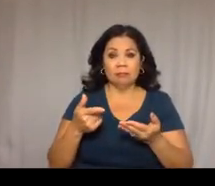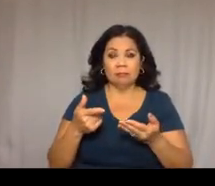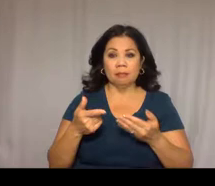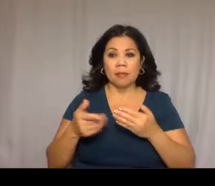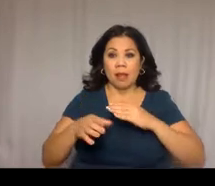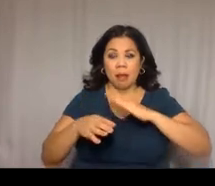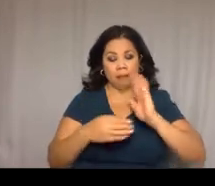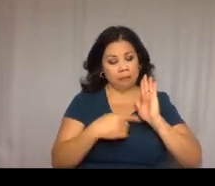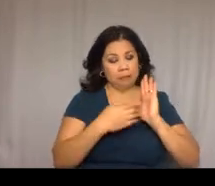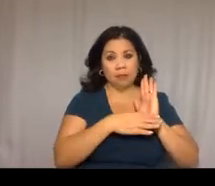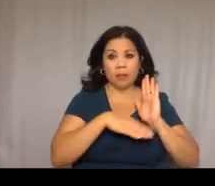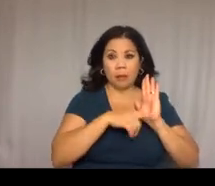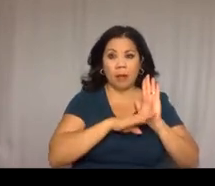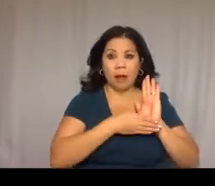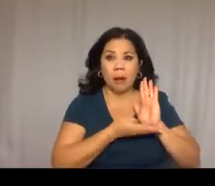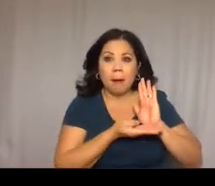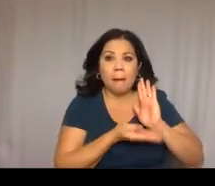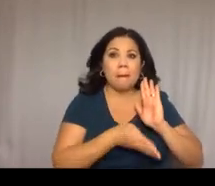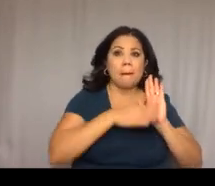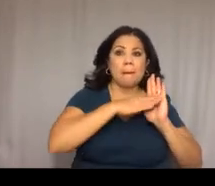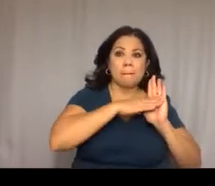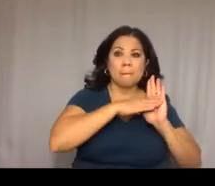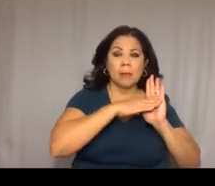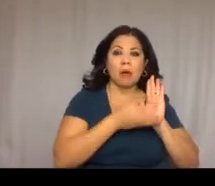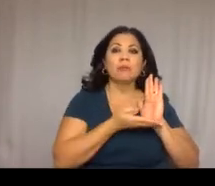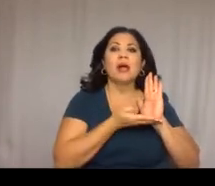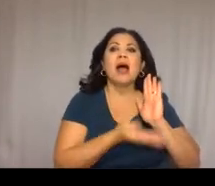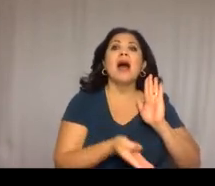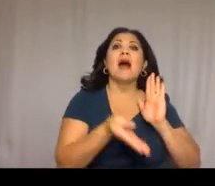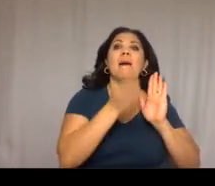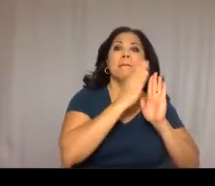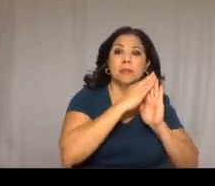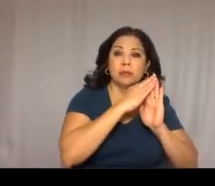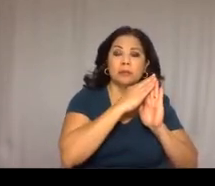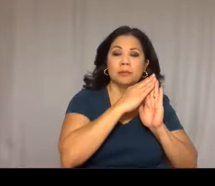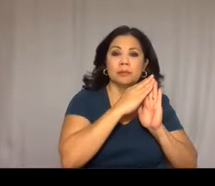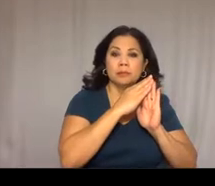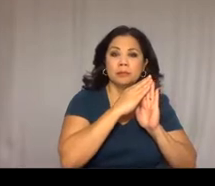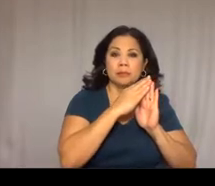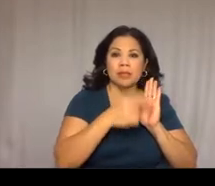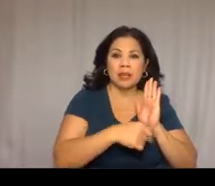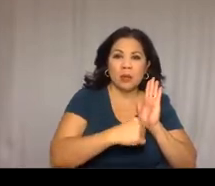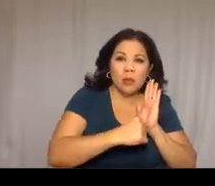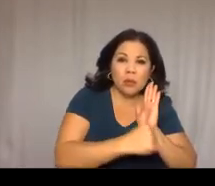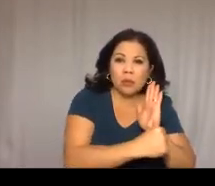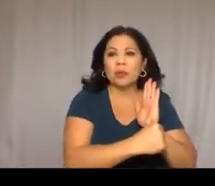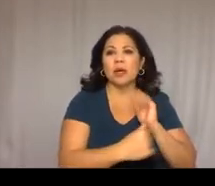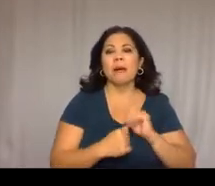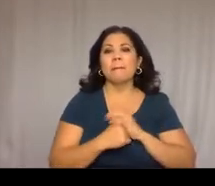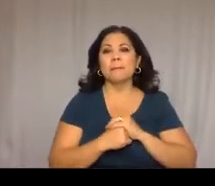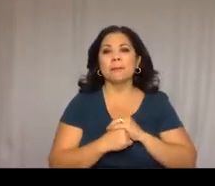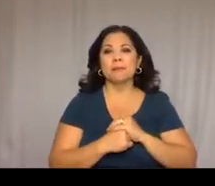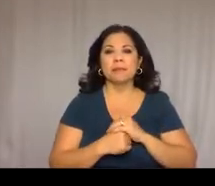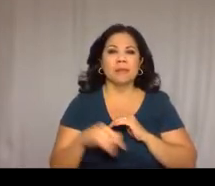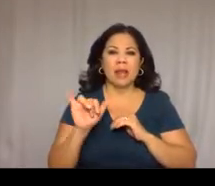bottom up to the top, all the way up to the top, and make a little crease at the bottom so that actually you've made kind